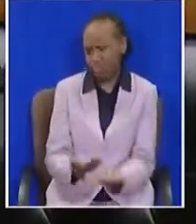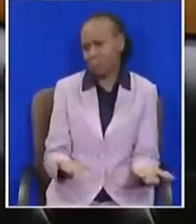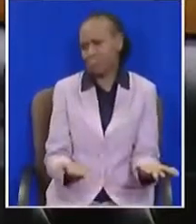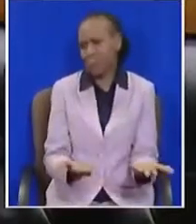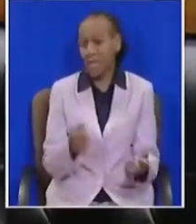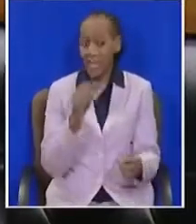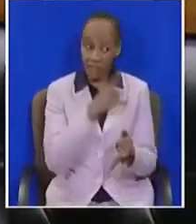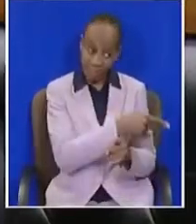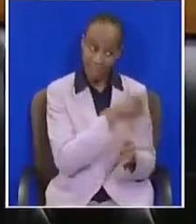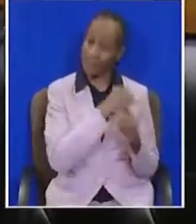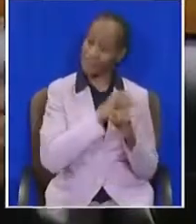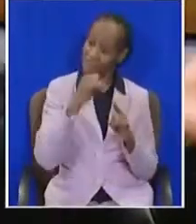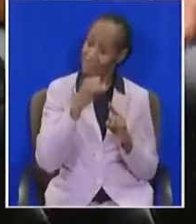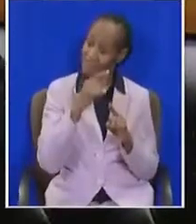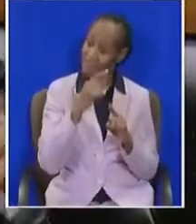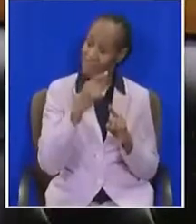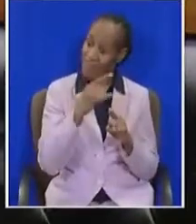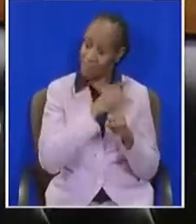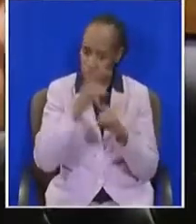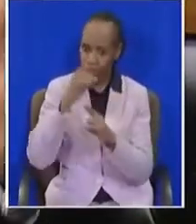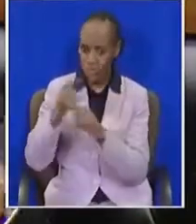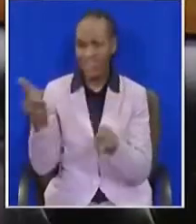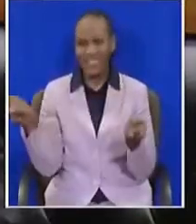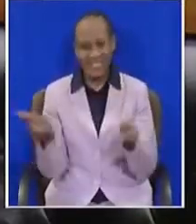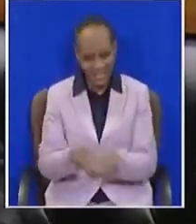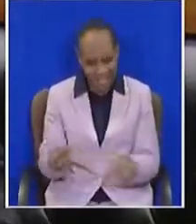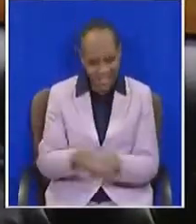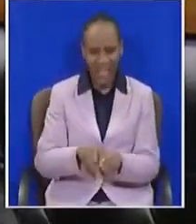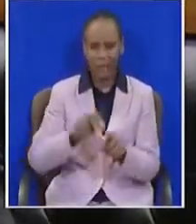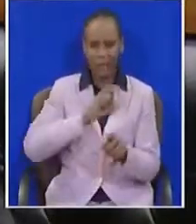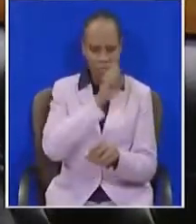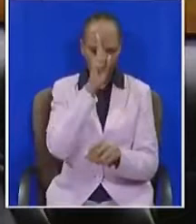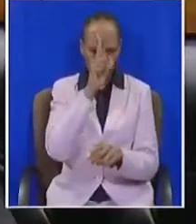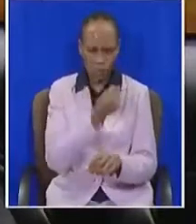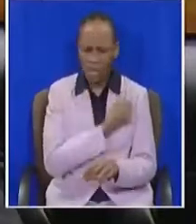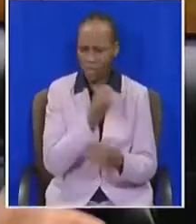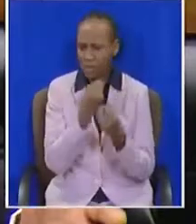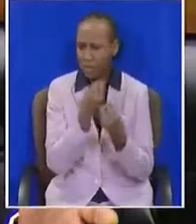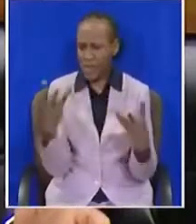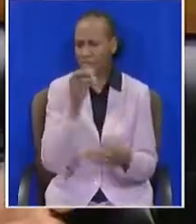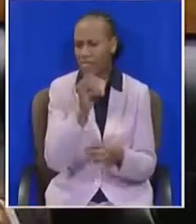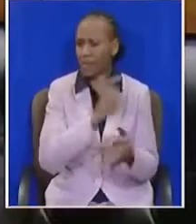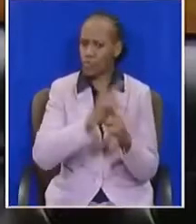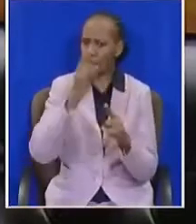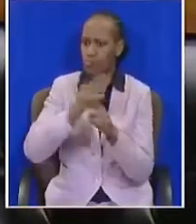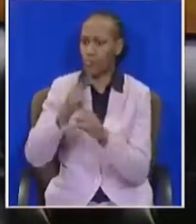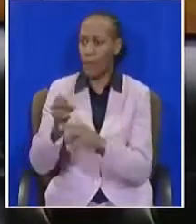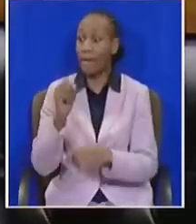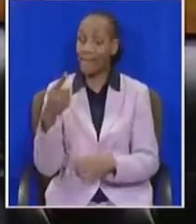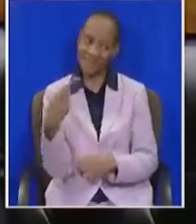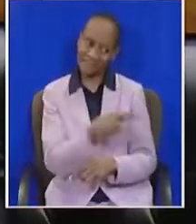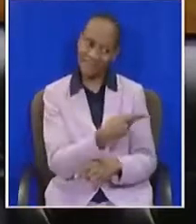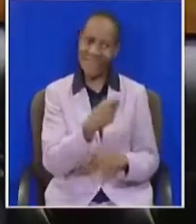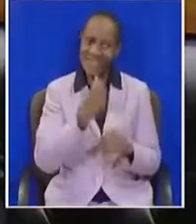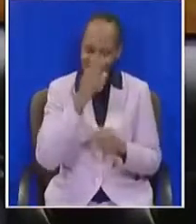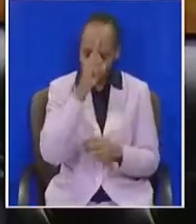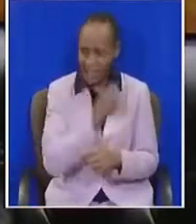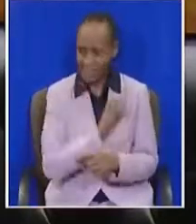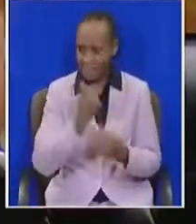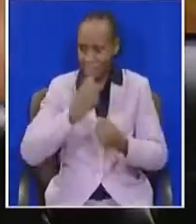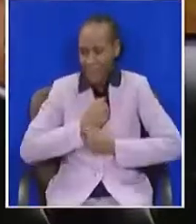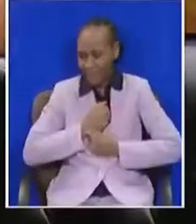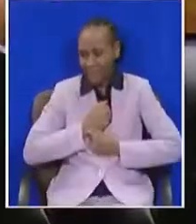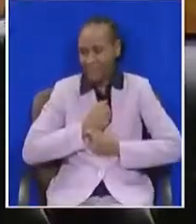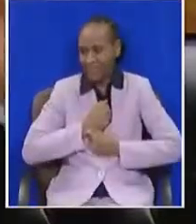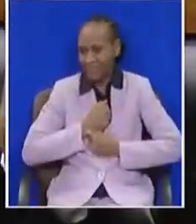he succeeds. Many other sons of mine are not business people, but they are my sons.